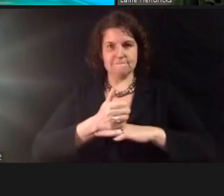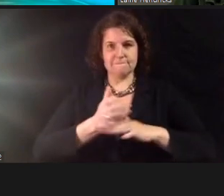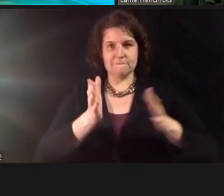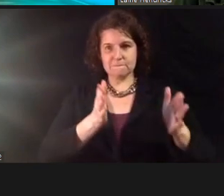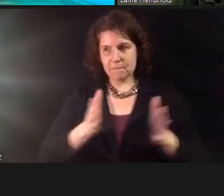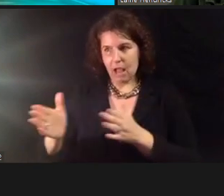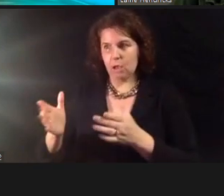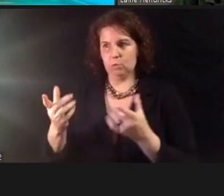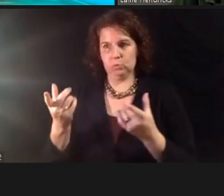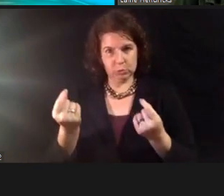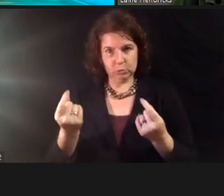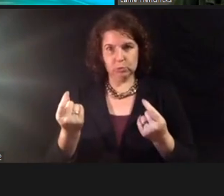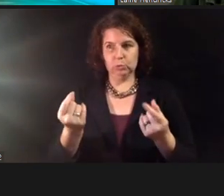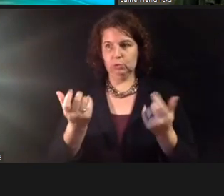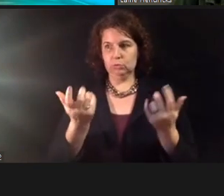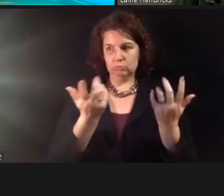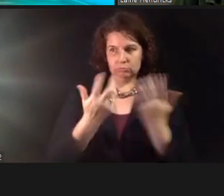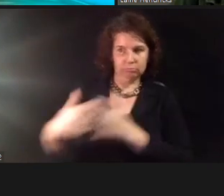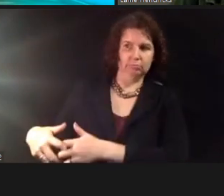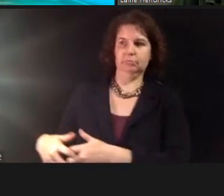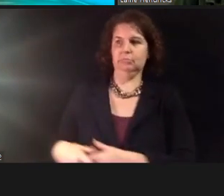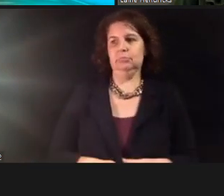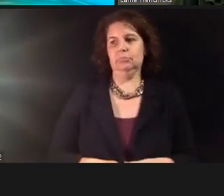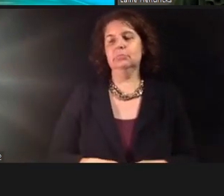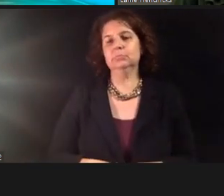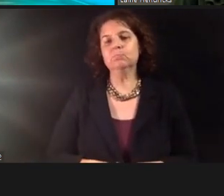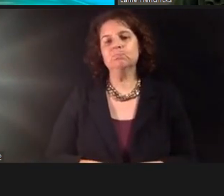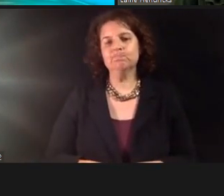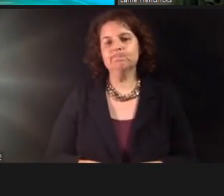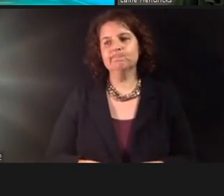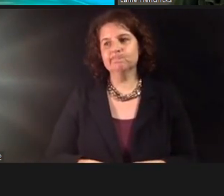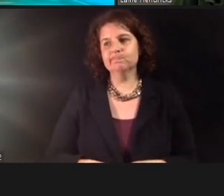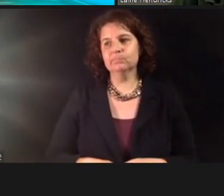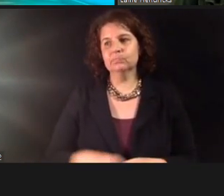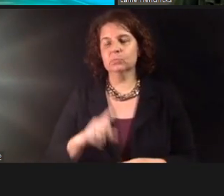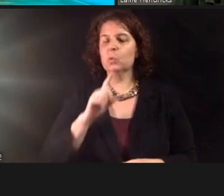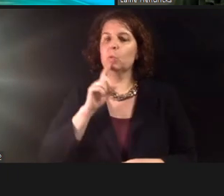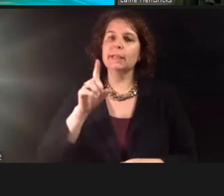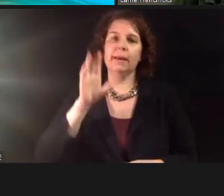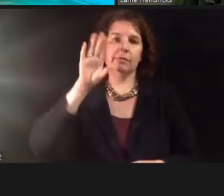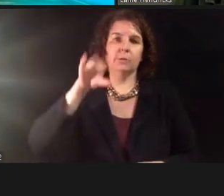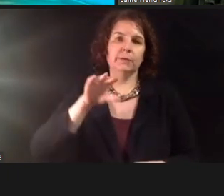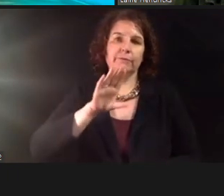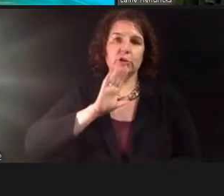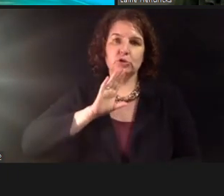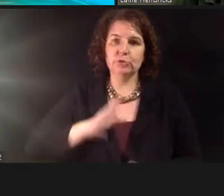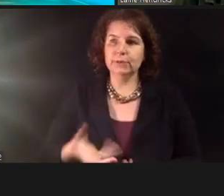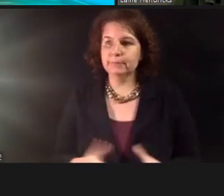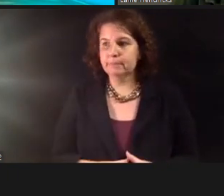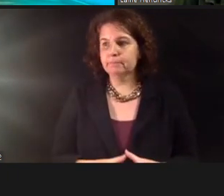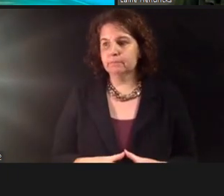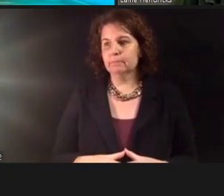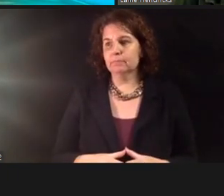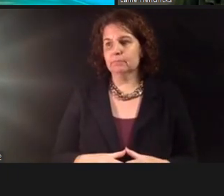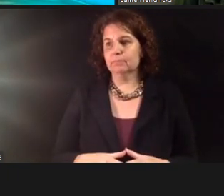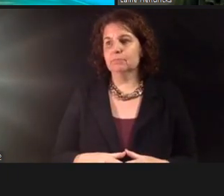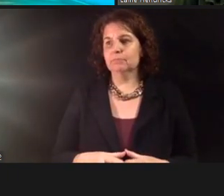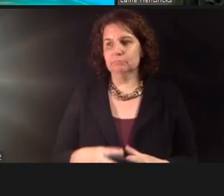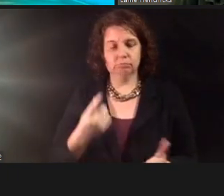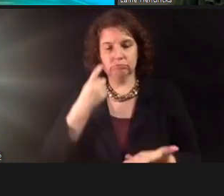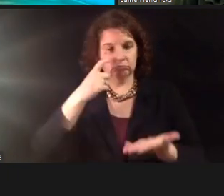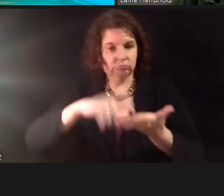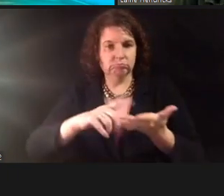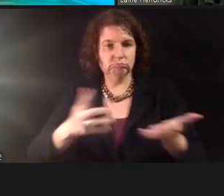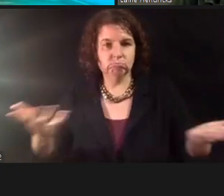the testing environment. And it's been frustrating, I think, as a local health officer, to recognize that this is a disease that's diagnosed